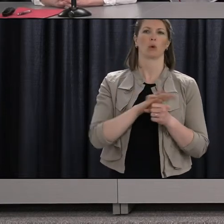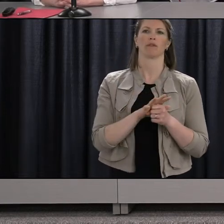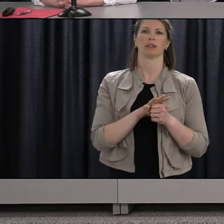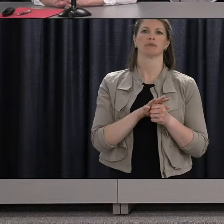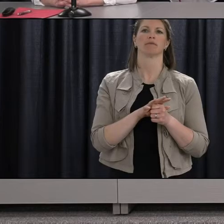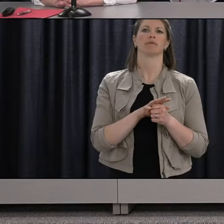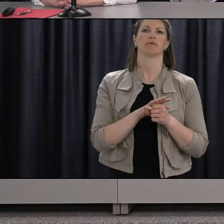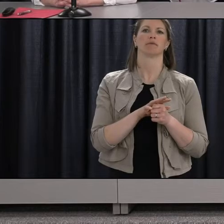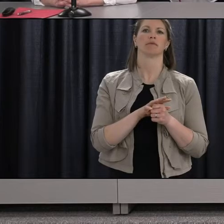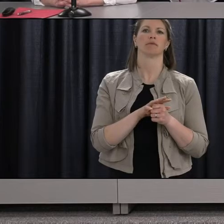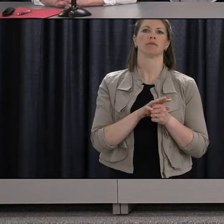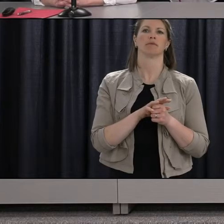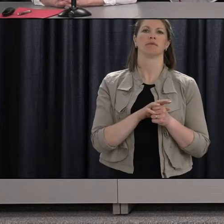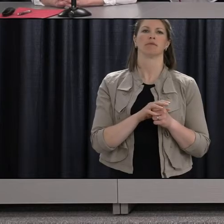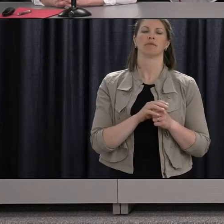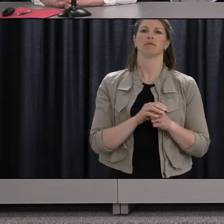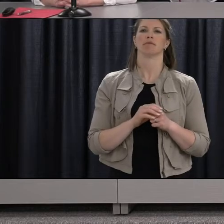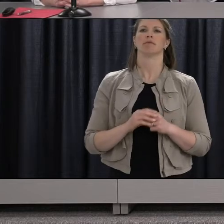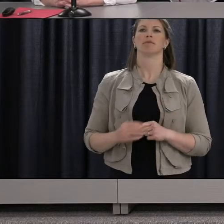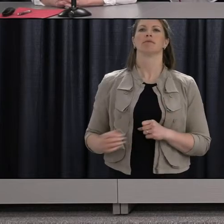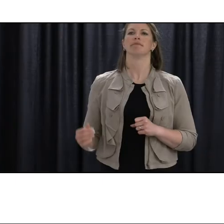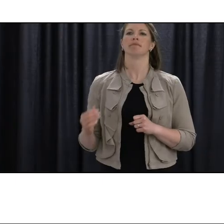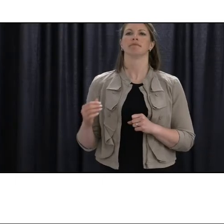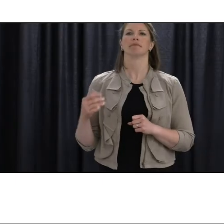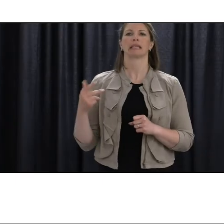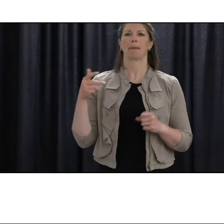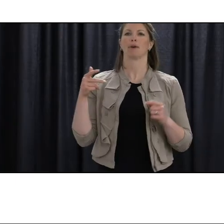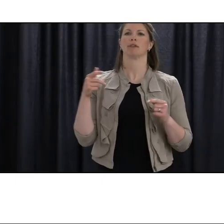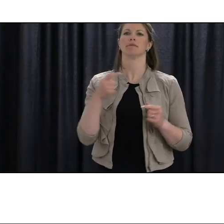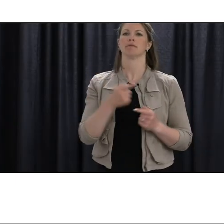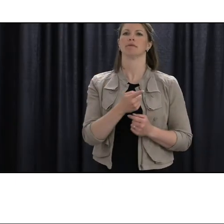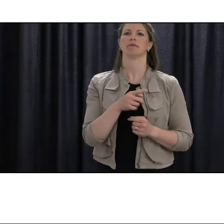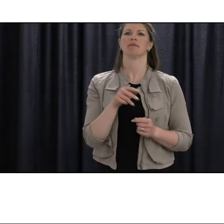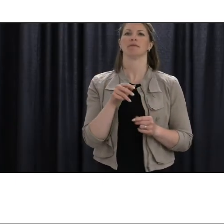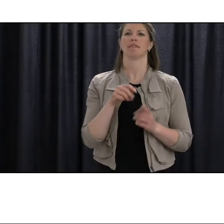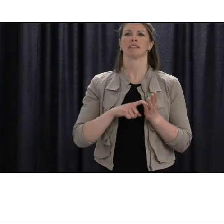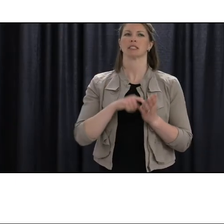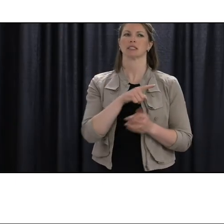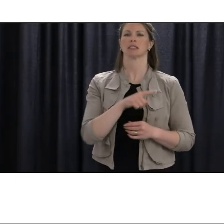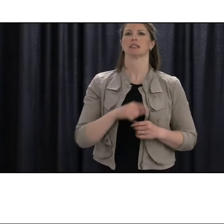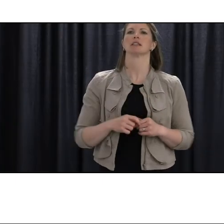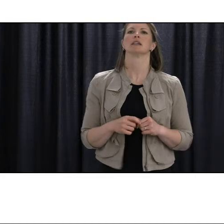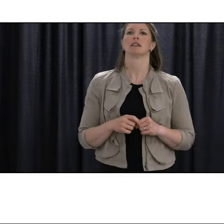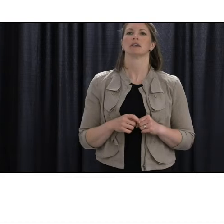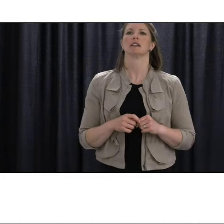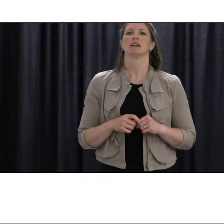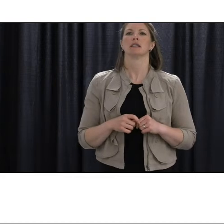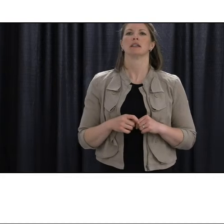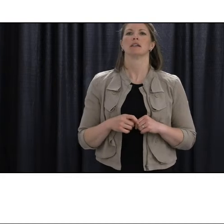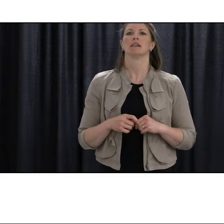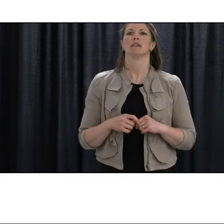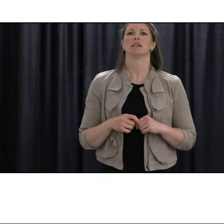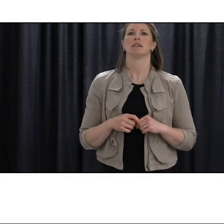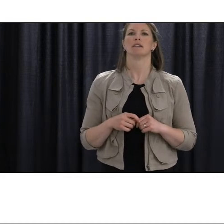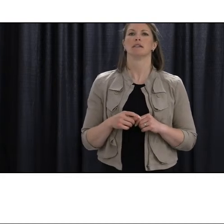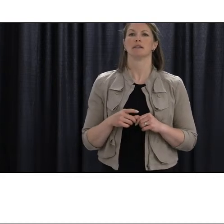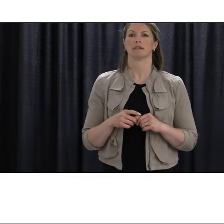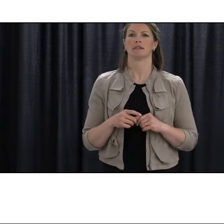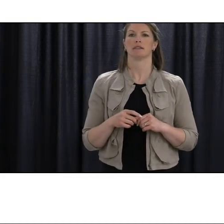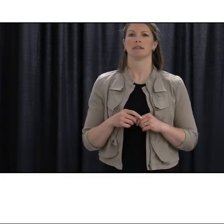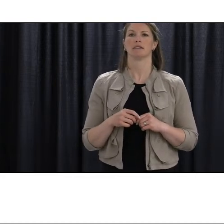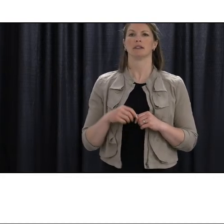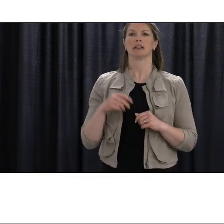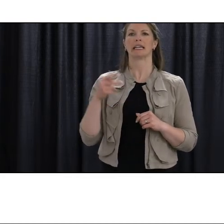issues should be directed to the appropriate department or agency for response. Reporters will ask questions in the order that they registered for today's